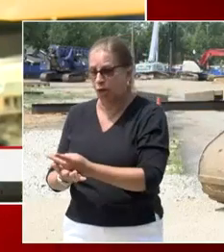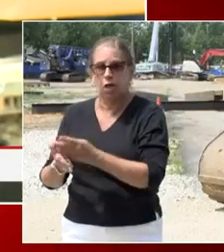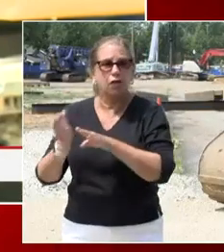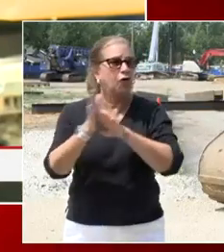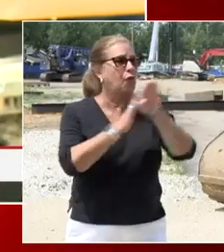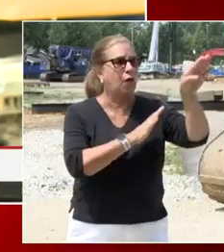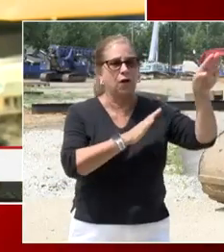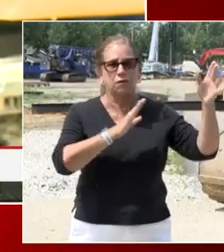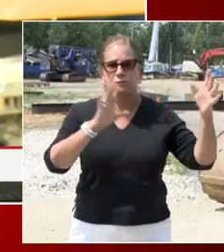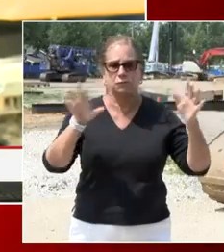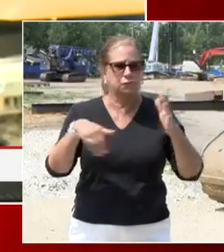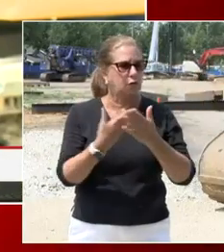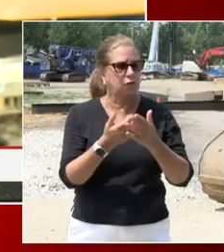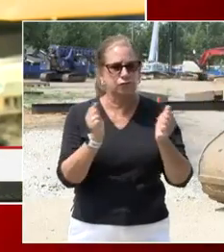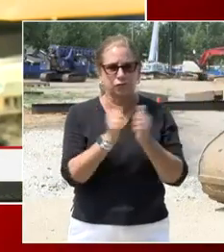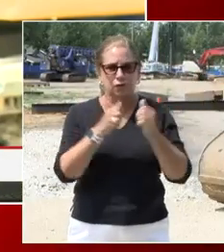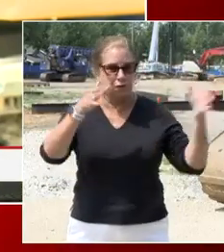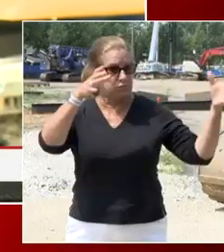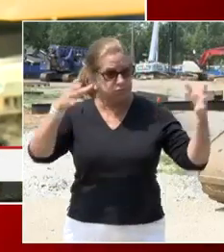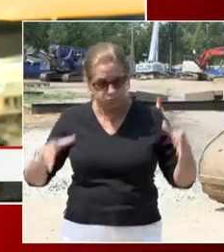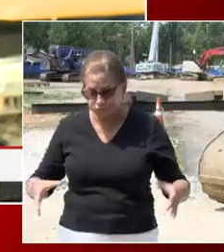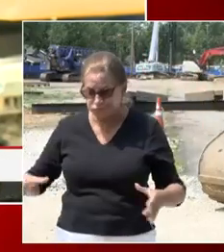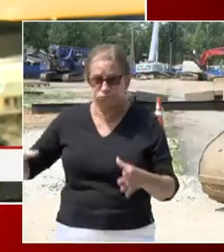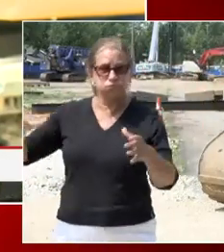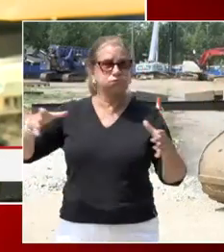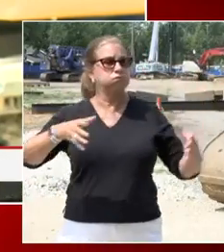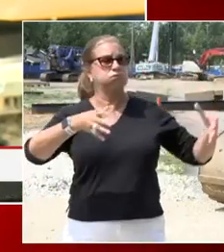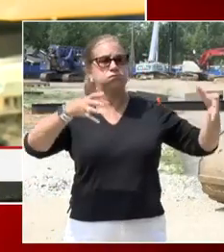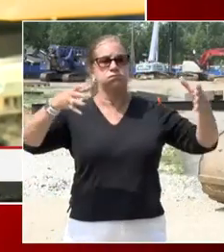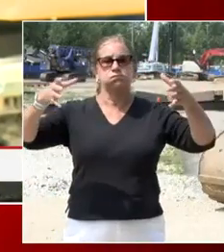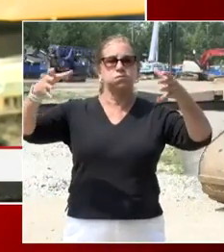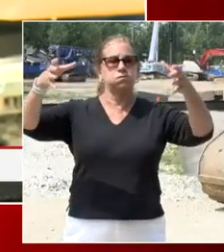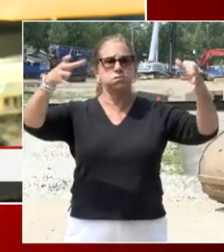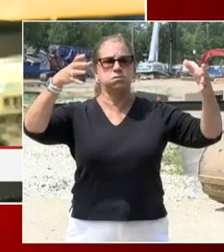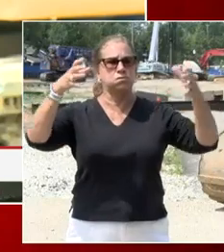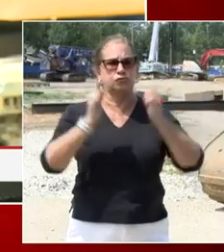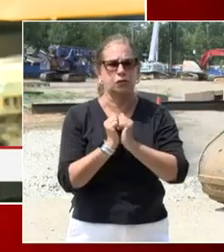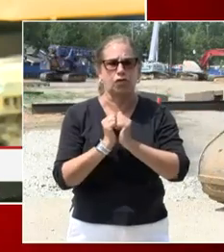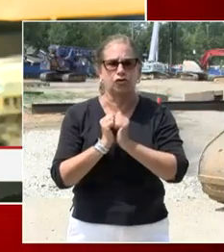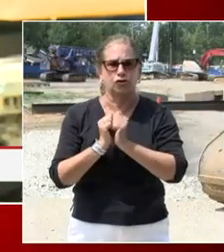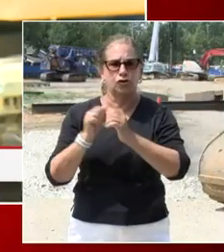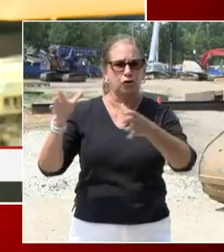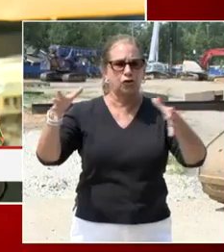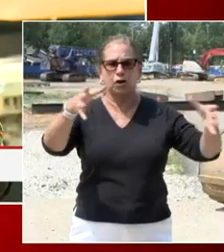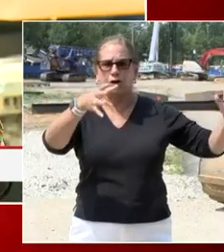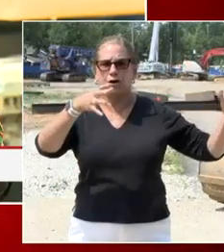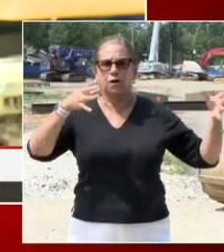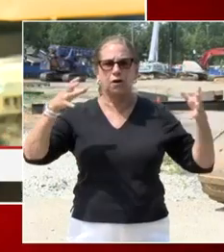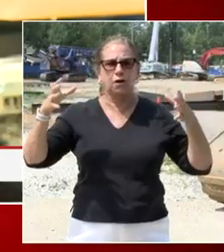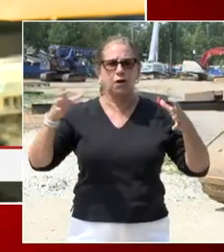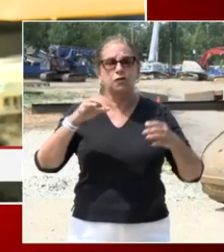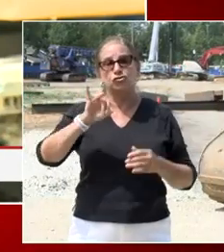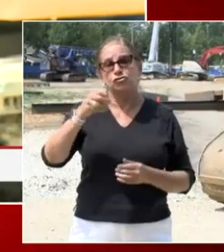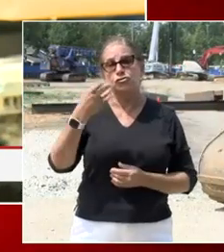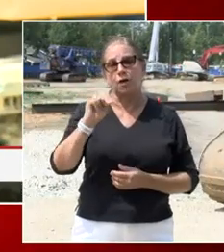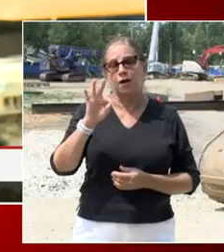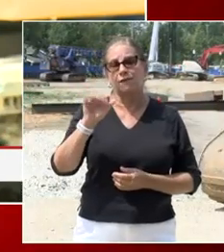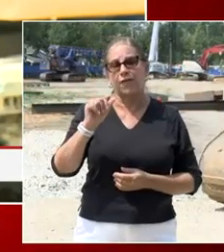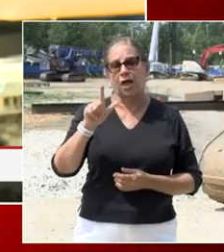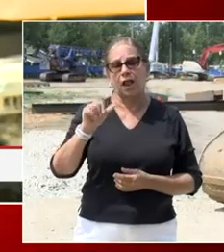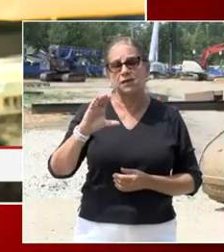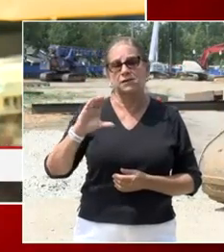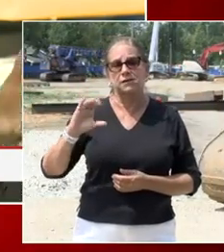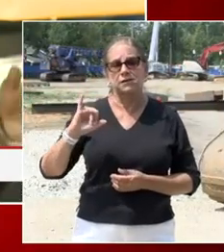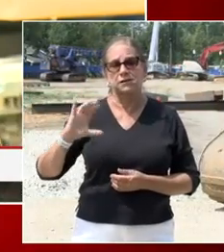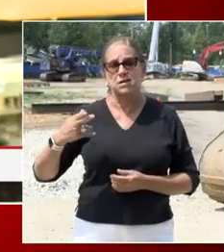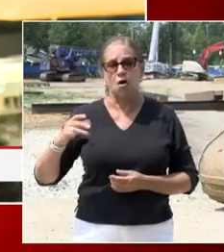Deputy Mayor John Felchecchio, also Katrina Owens, for your leadership. I see you walking the property every day, working to ensure that we get what we need right here in the